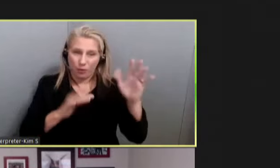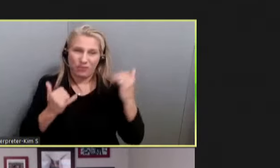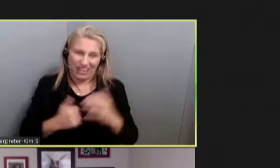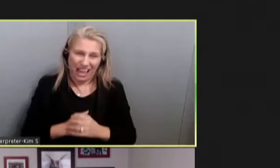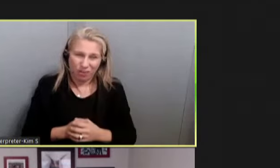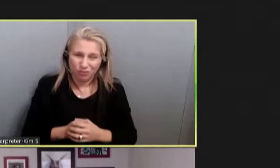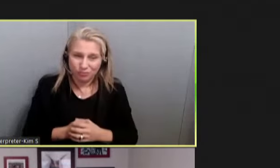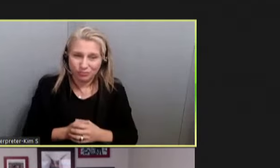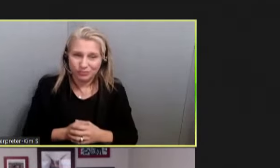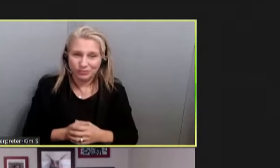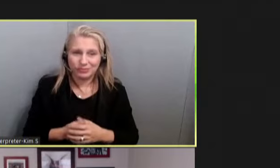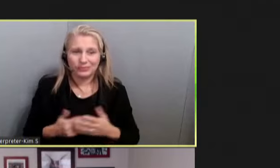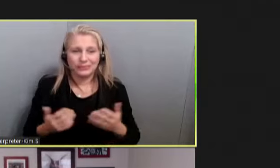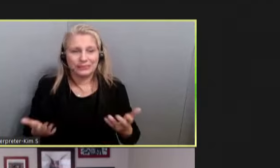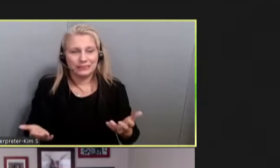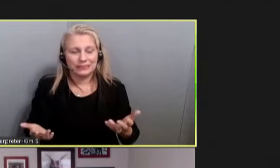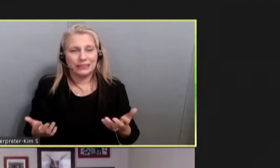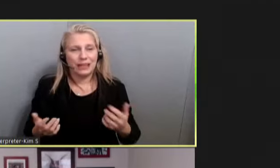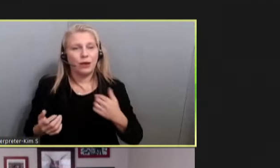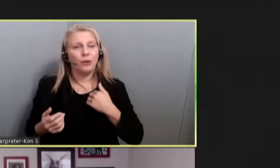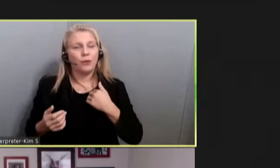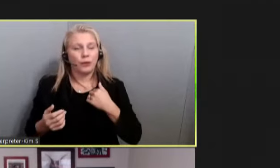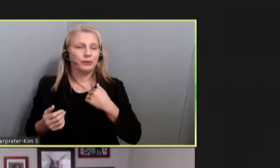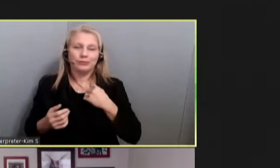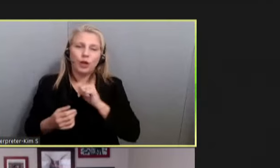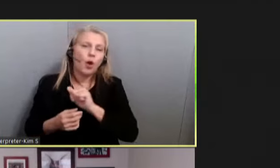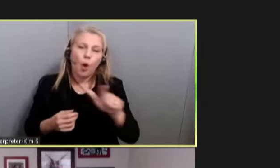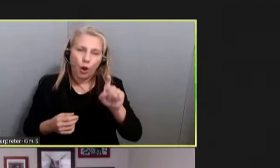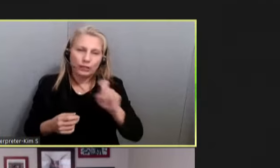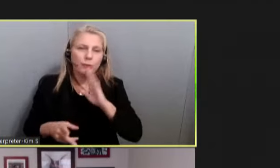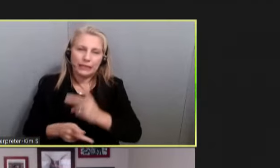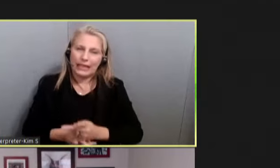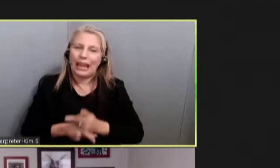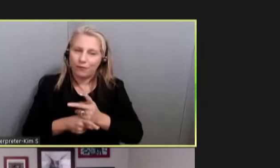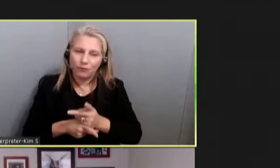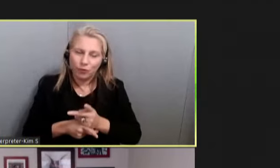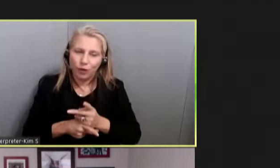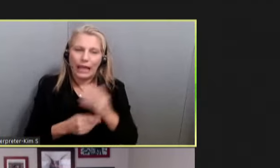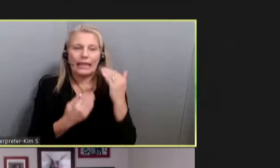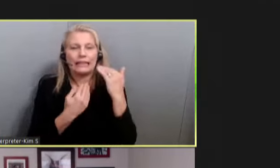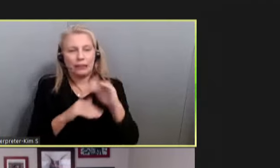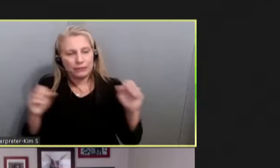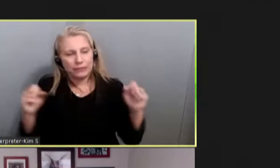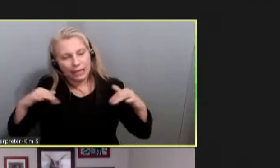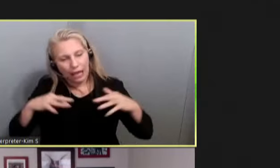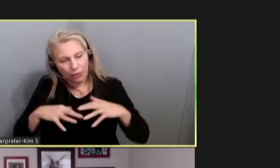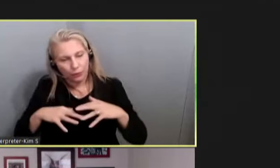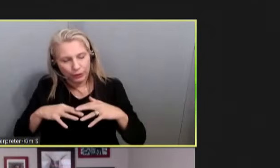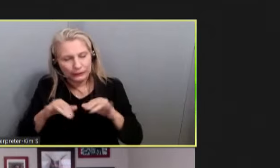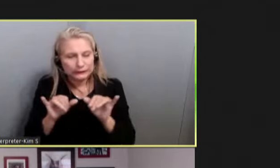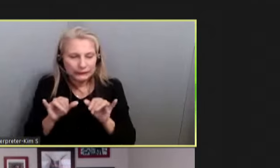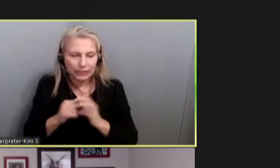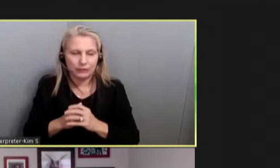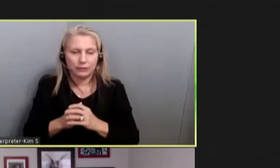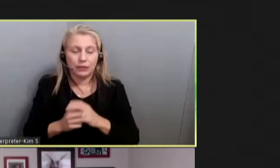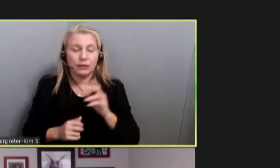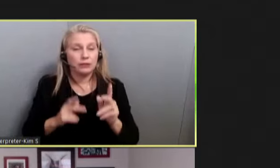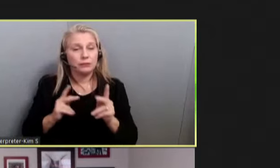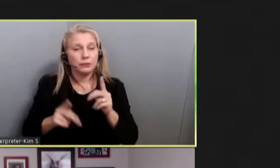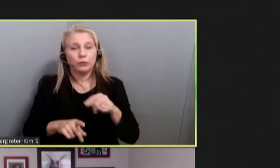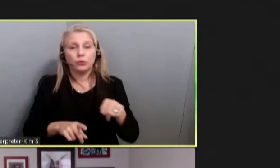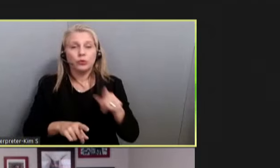now, and so we do all need to be careful limiting our gathering sizes. For those who have